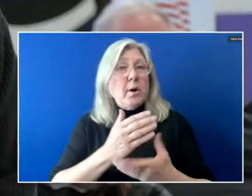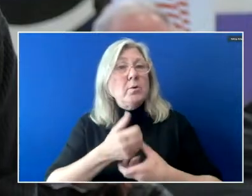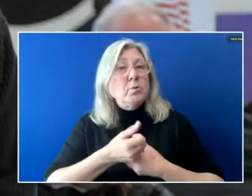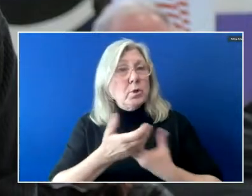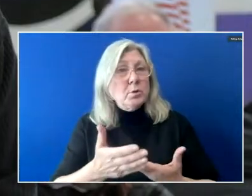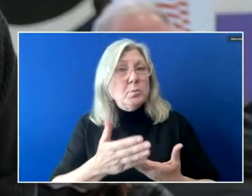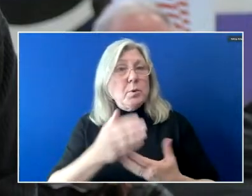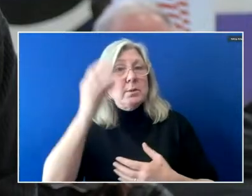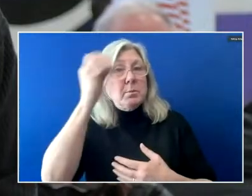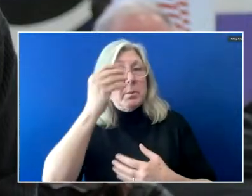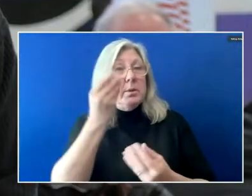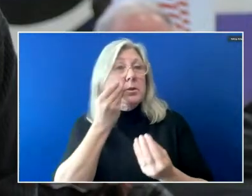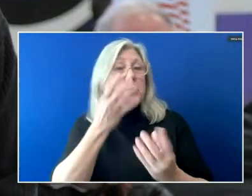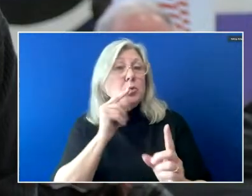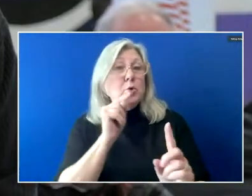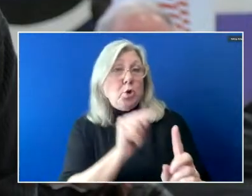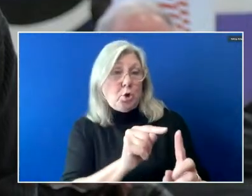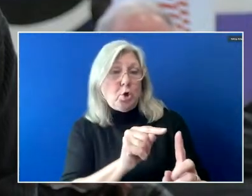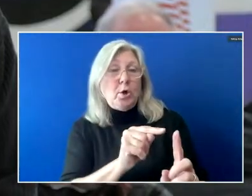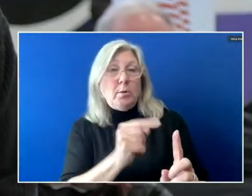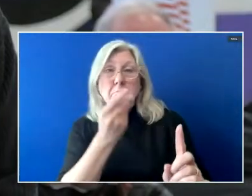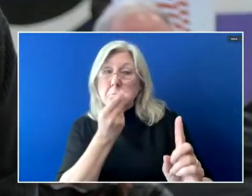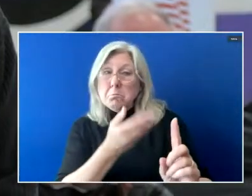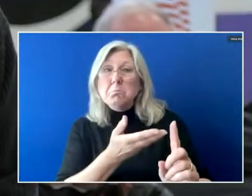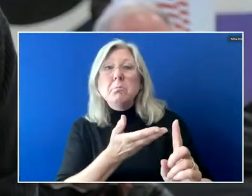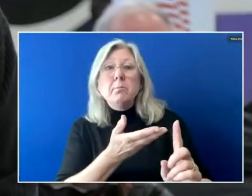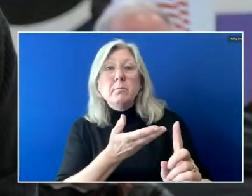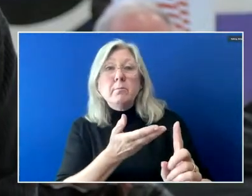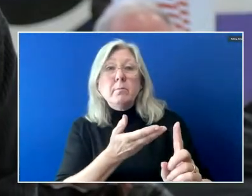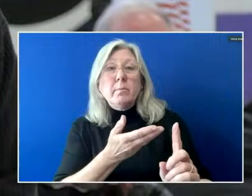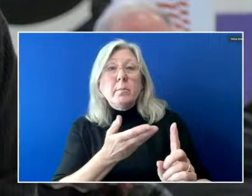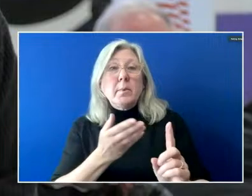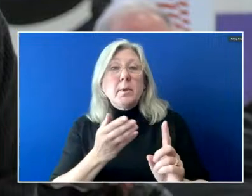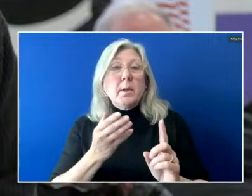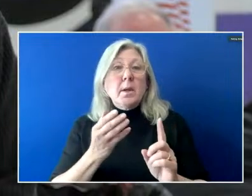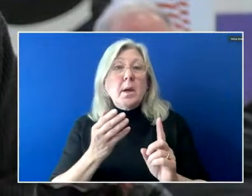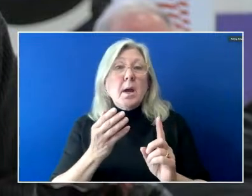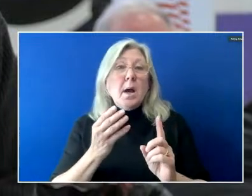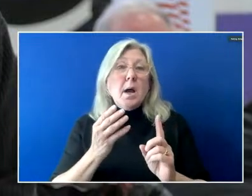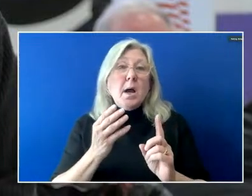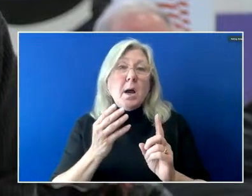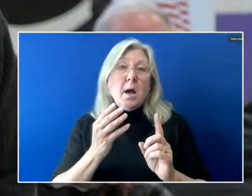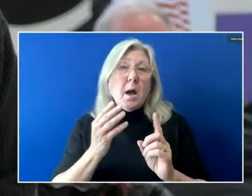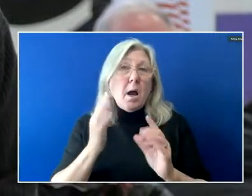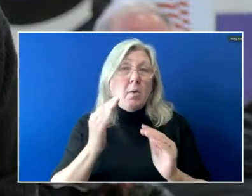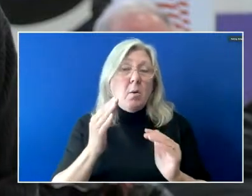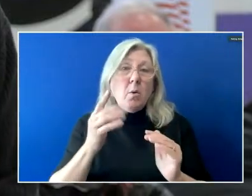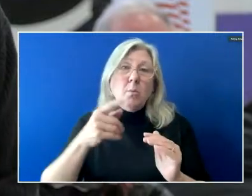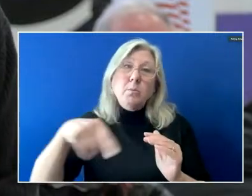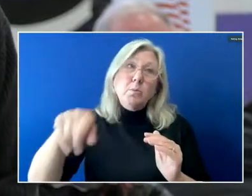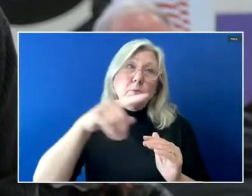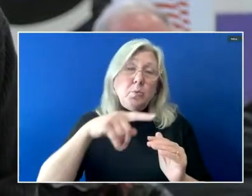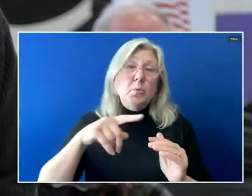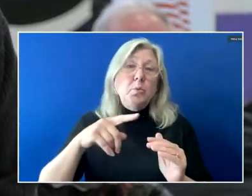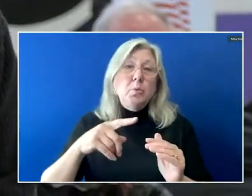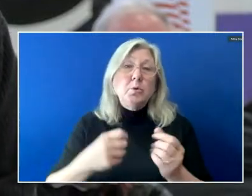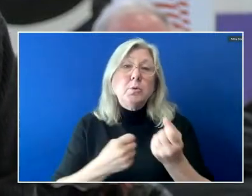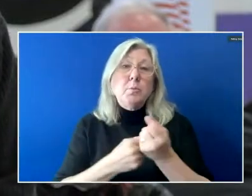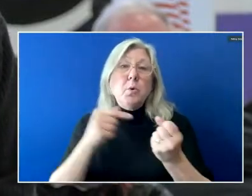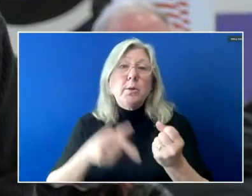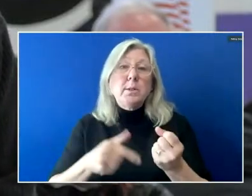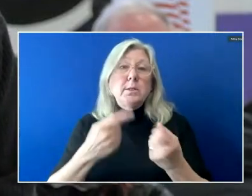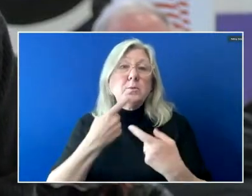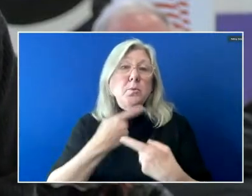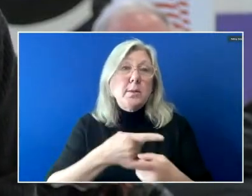to her I would hope that you support this resolution so this